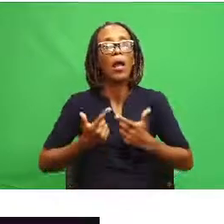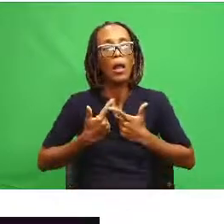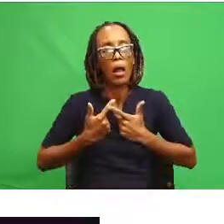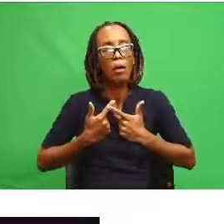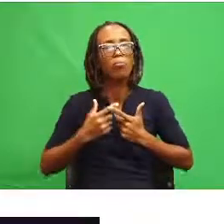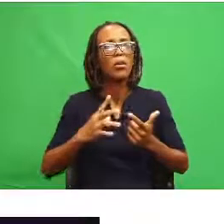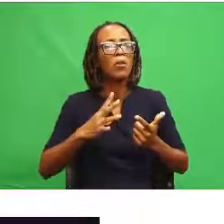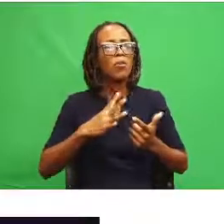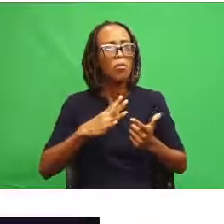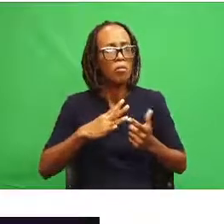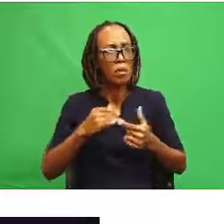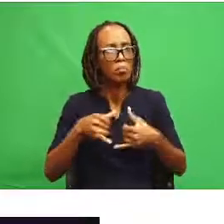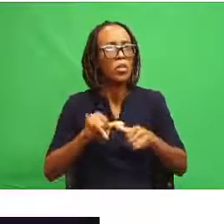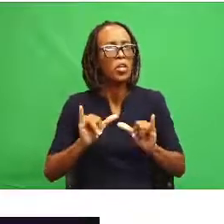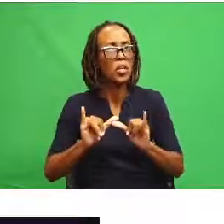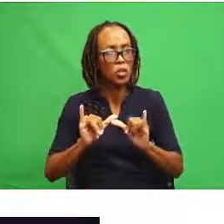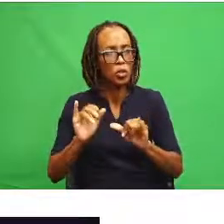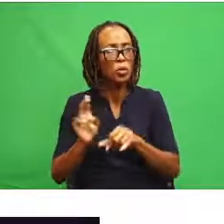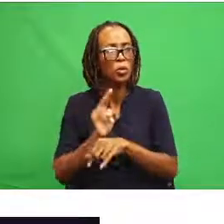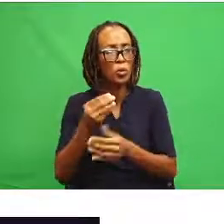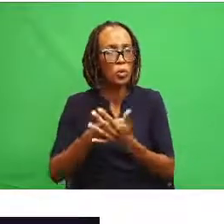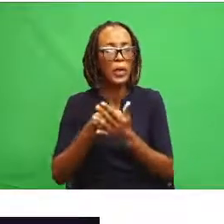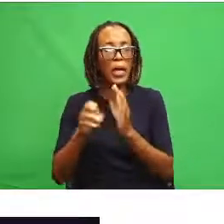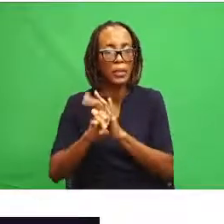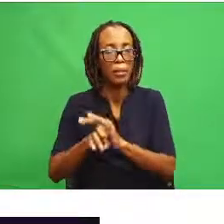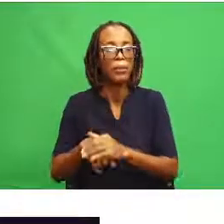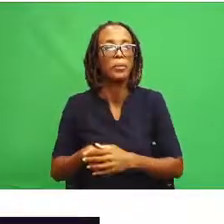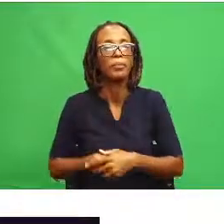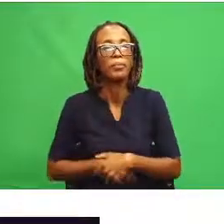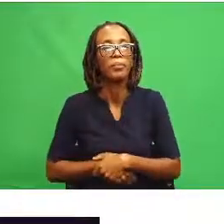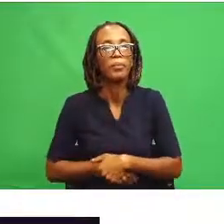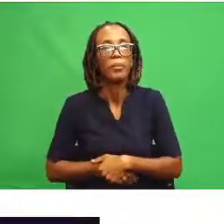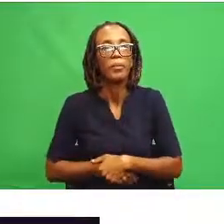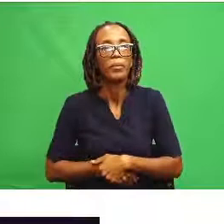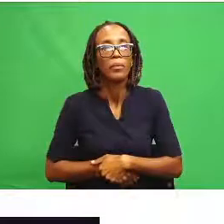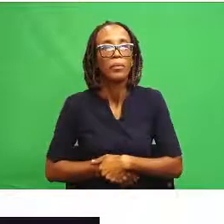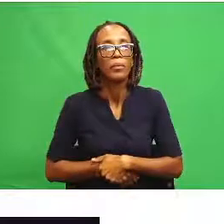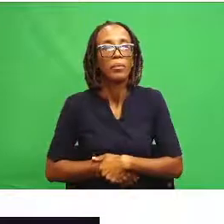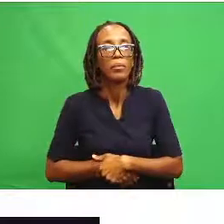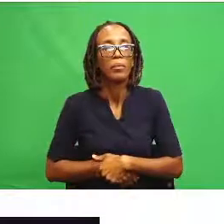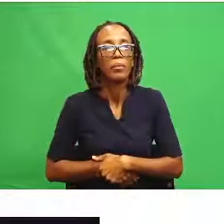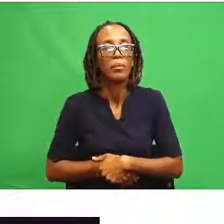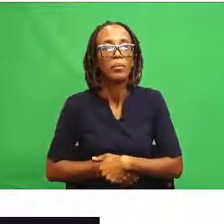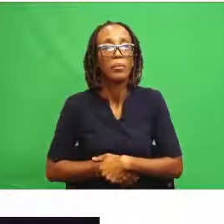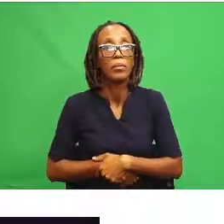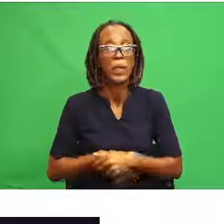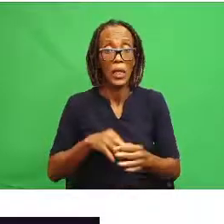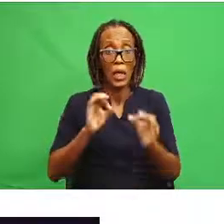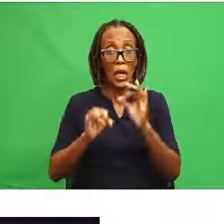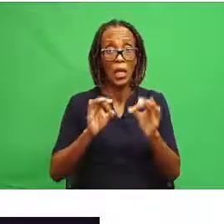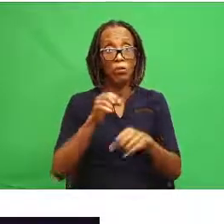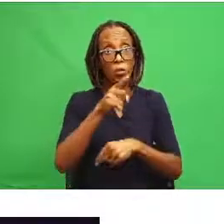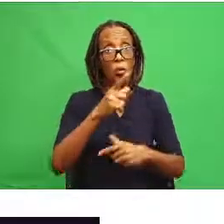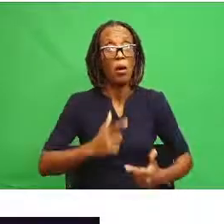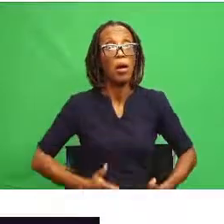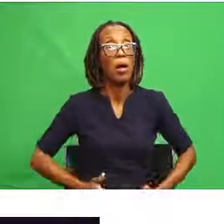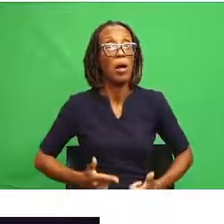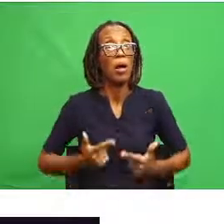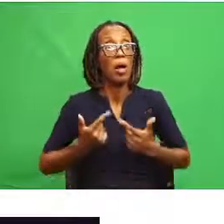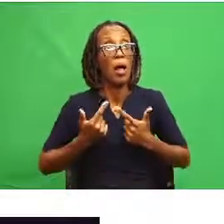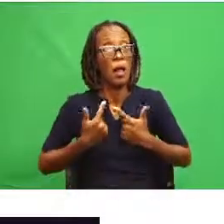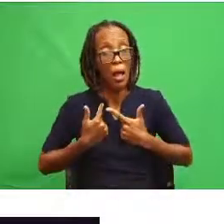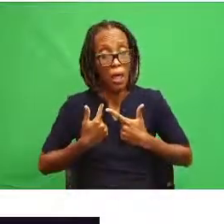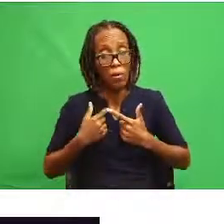you. So if you go back to what Mr. Thomas was saying, that payment, if you were alive and that you were able